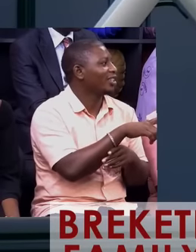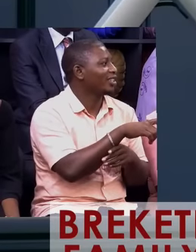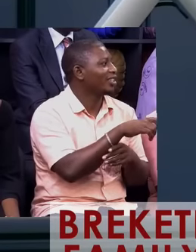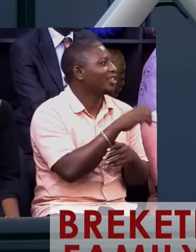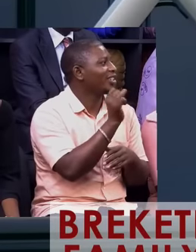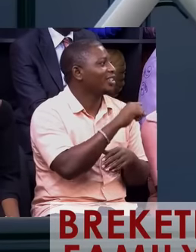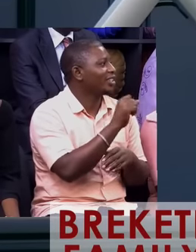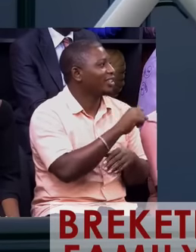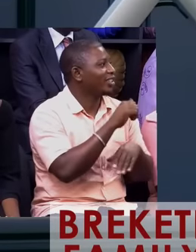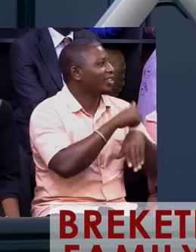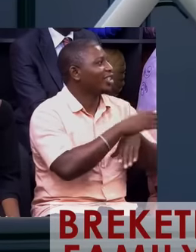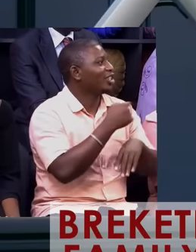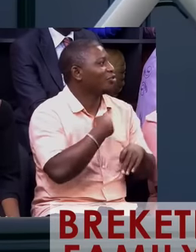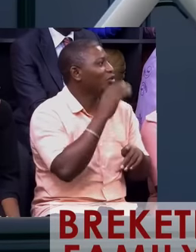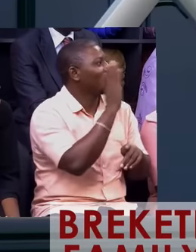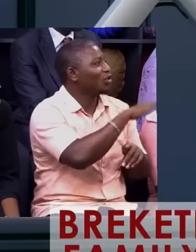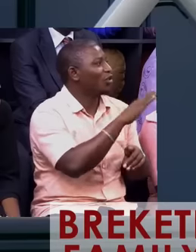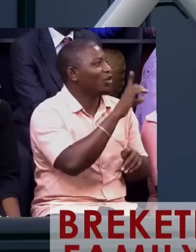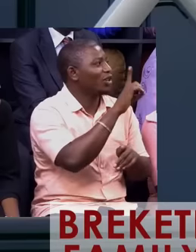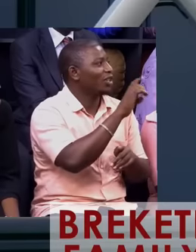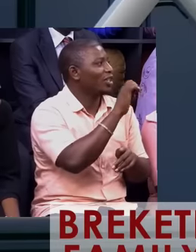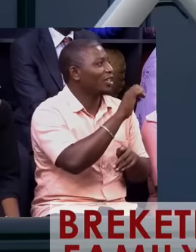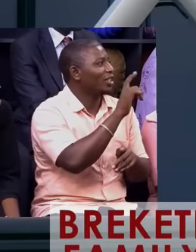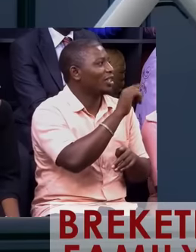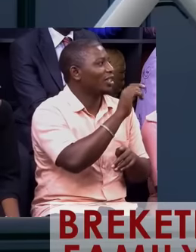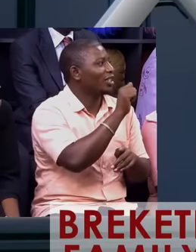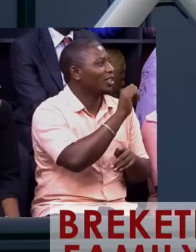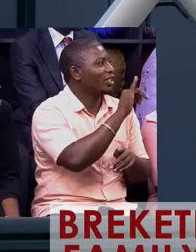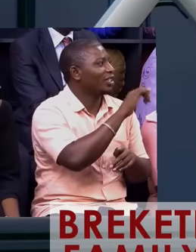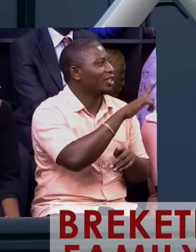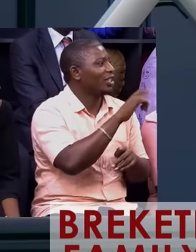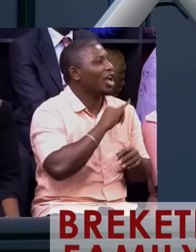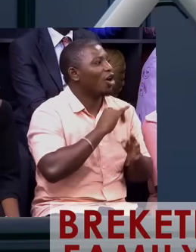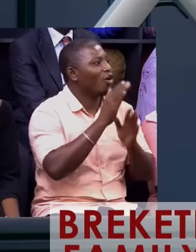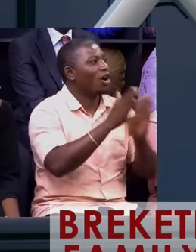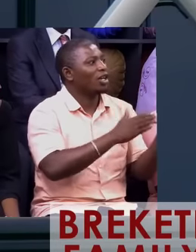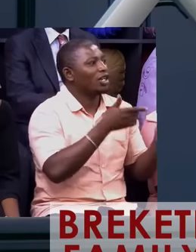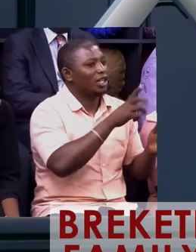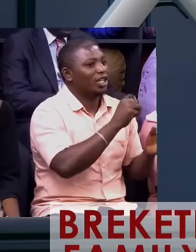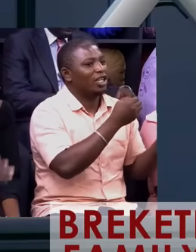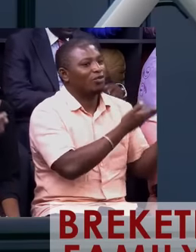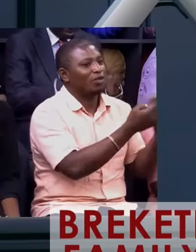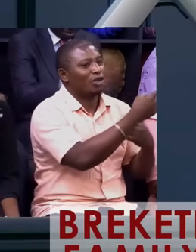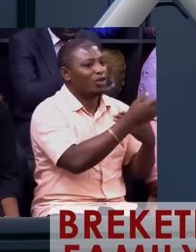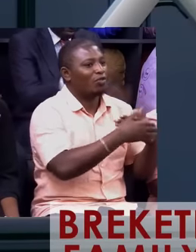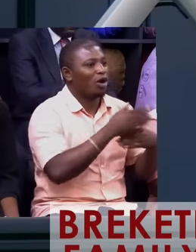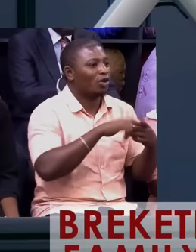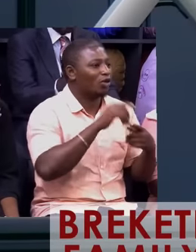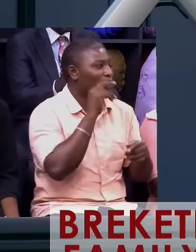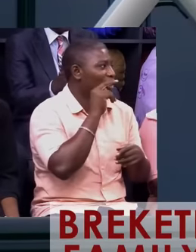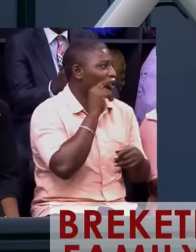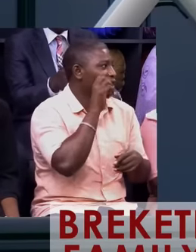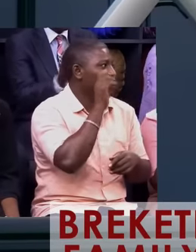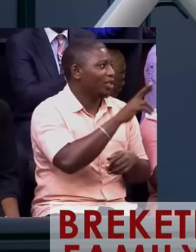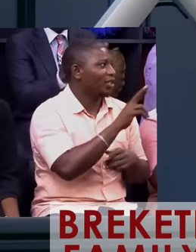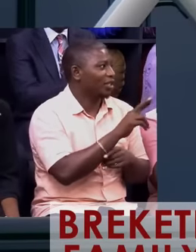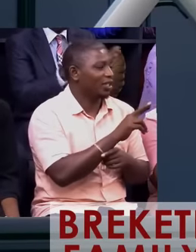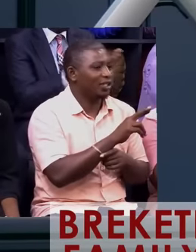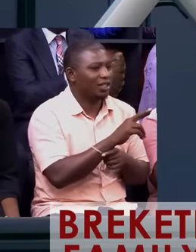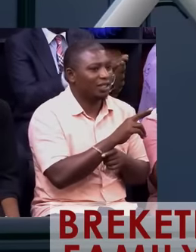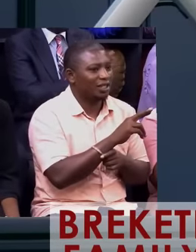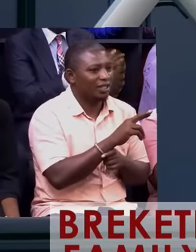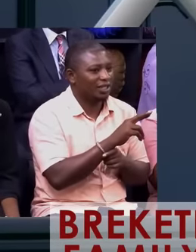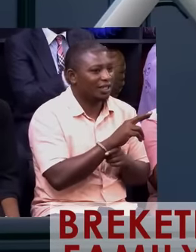yes sir send me your details I will arrange May them bring you back to Nigeria sir okay